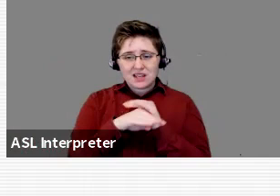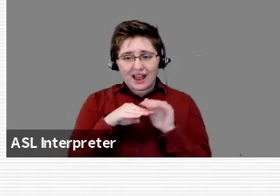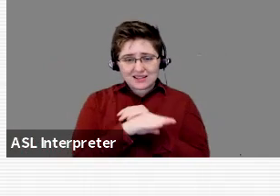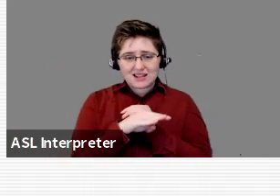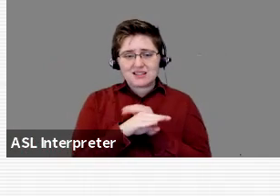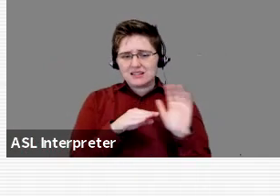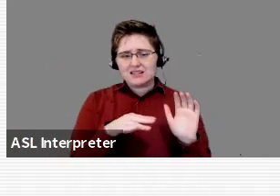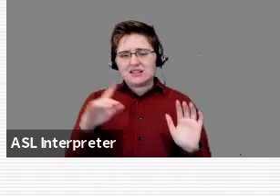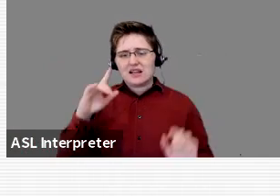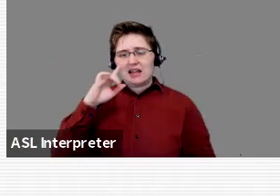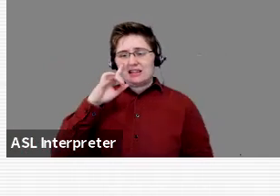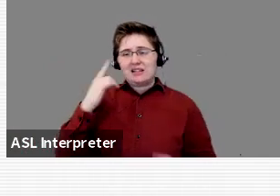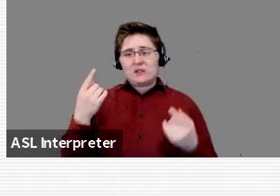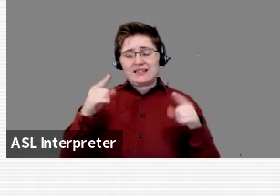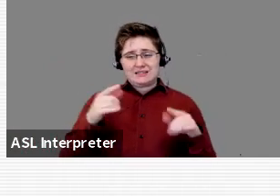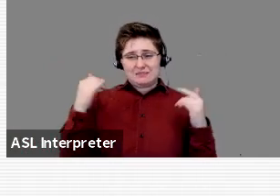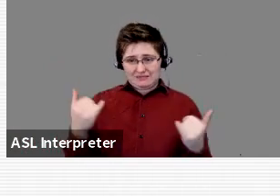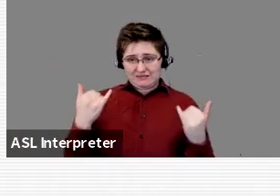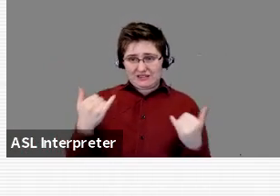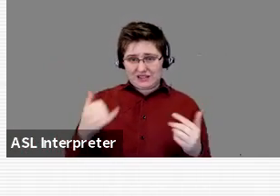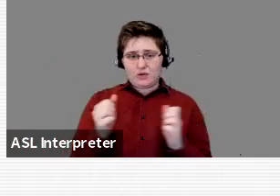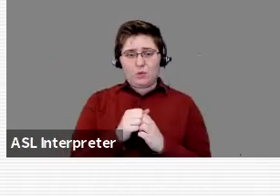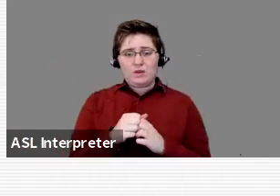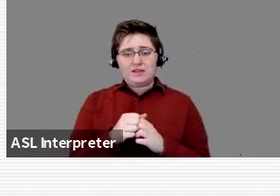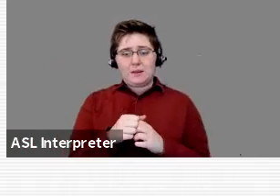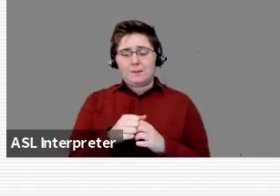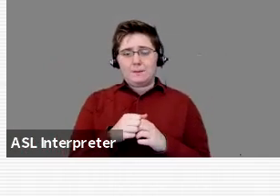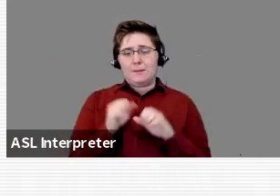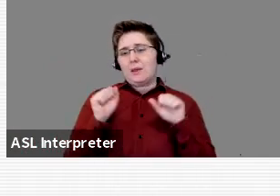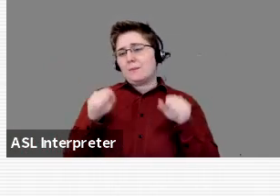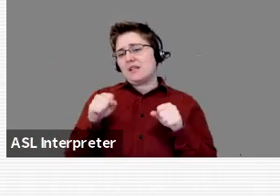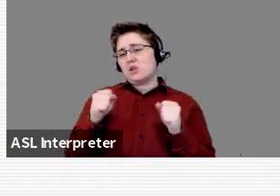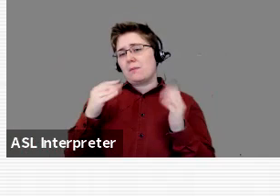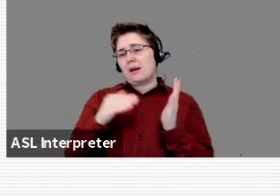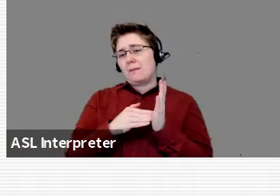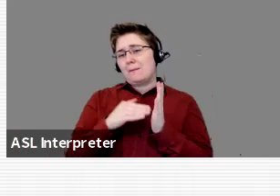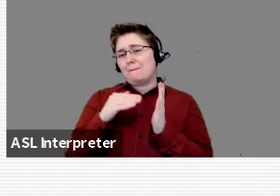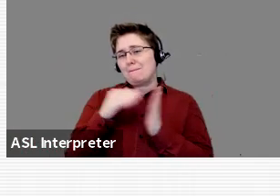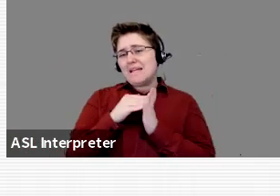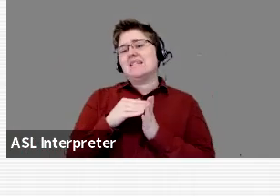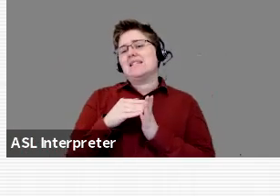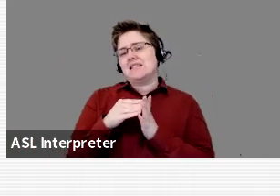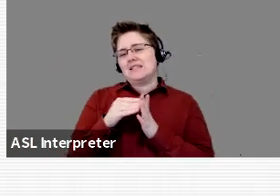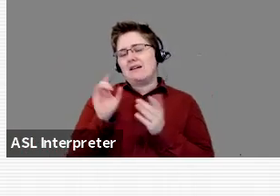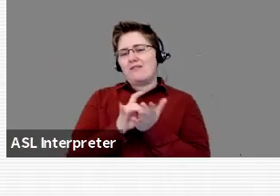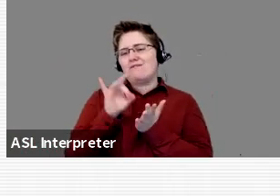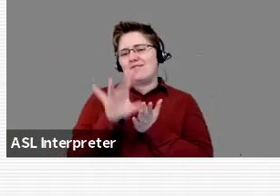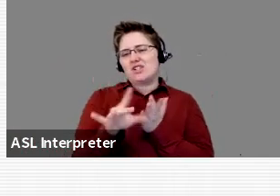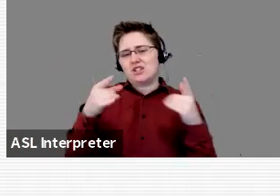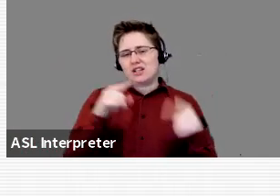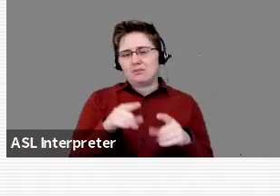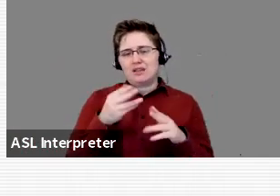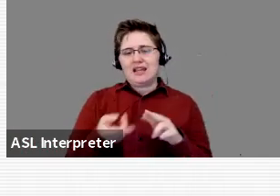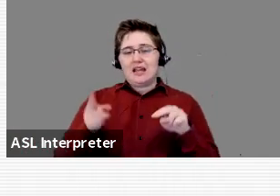I think what is happening right now with the potential millions of evictions, with the